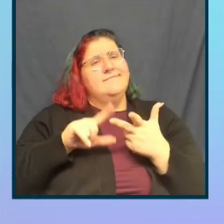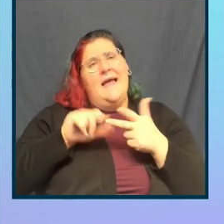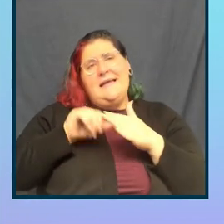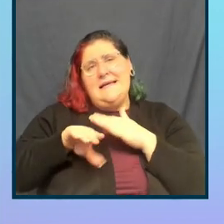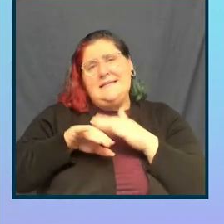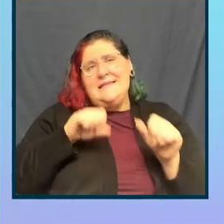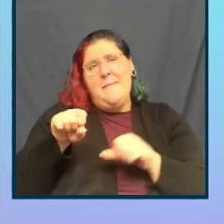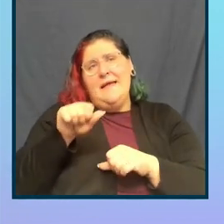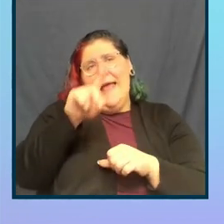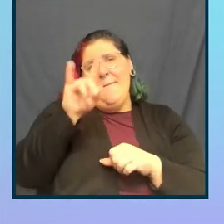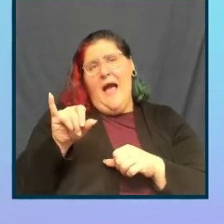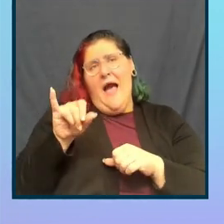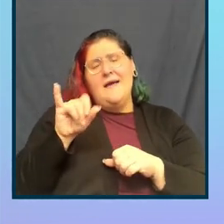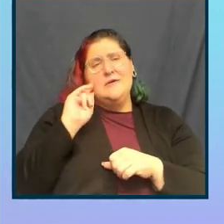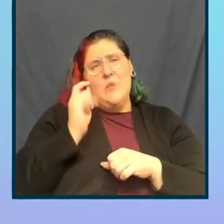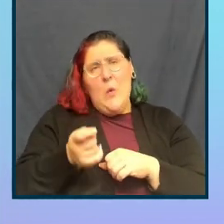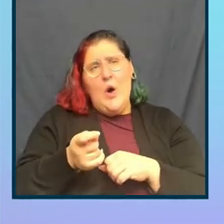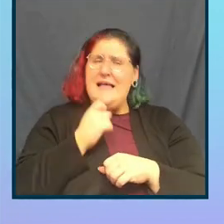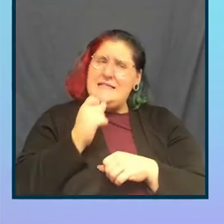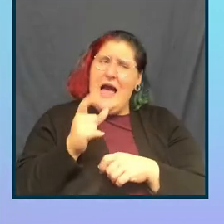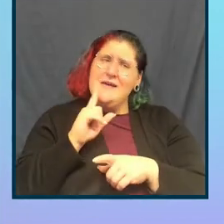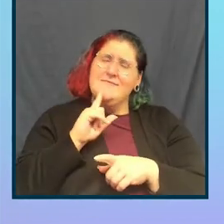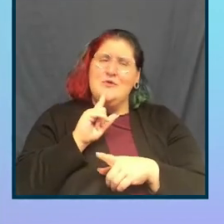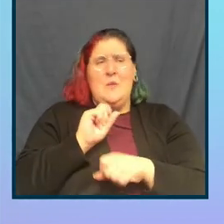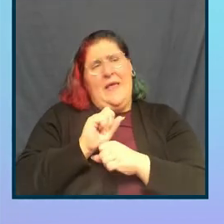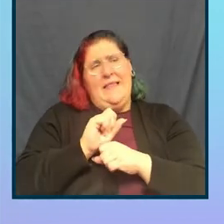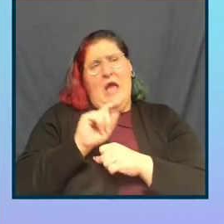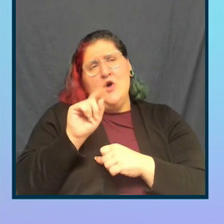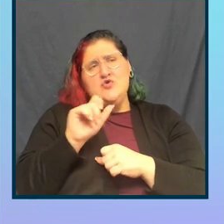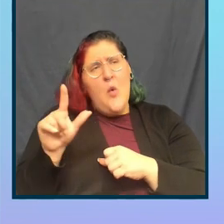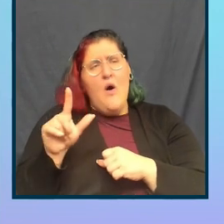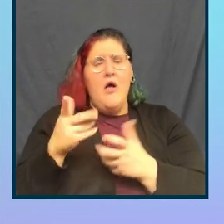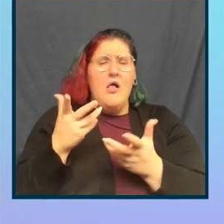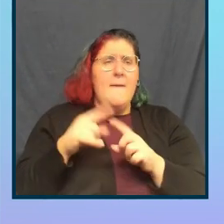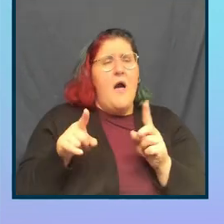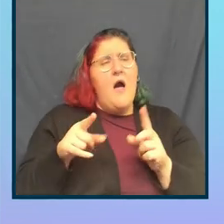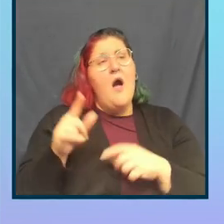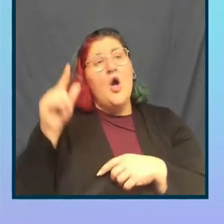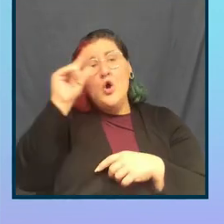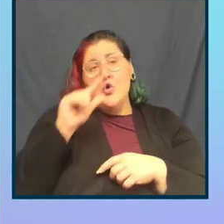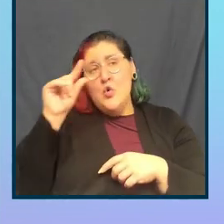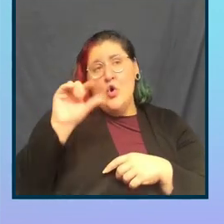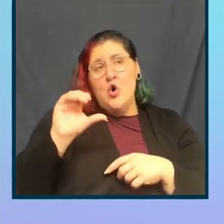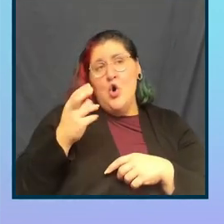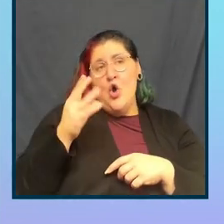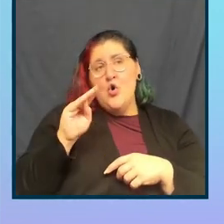not an automated tool, for example, but Google Chrome and Firefox,